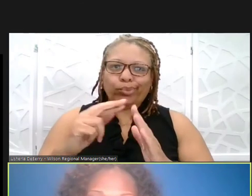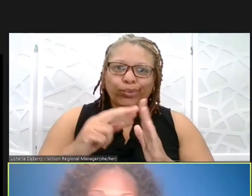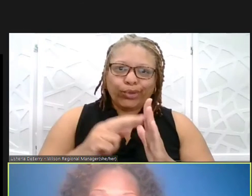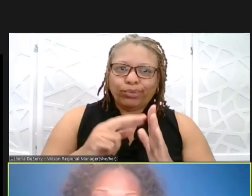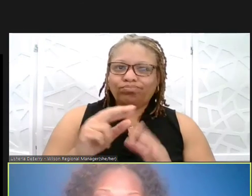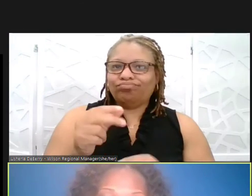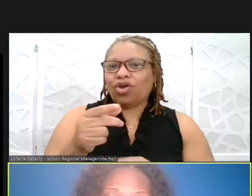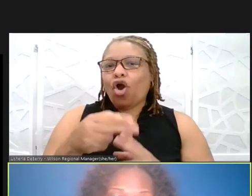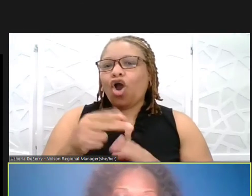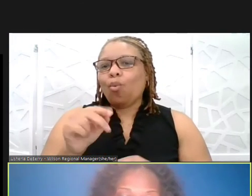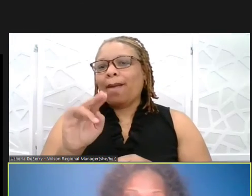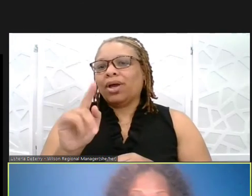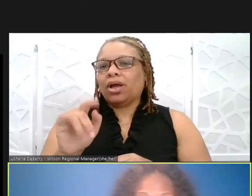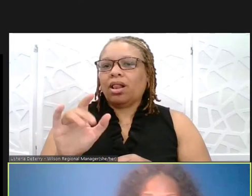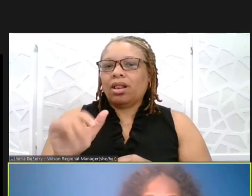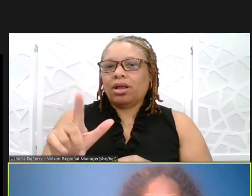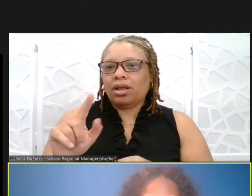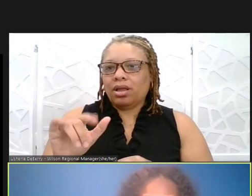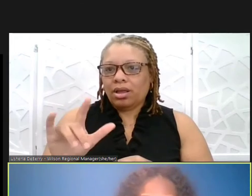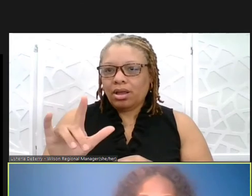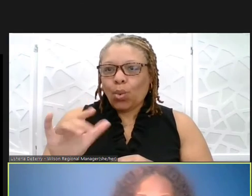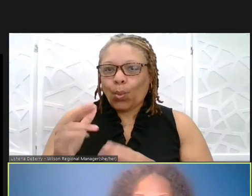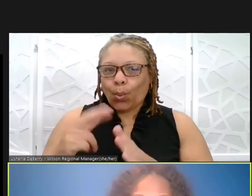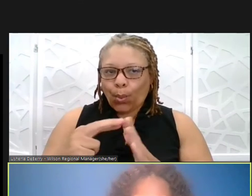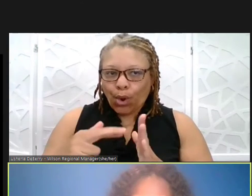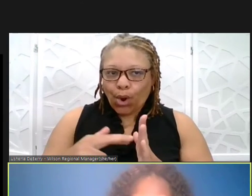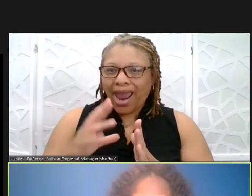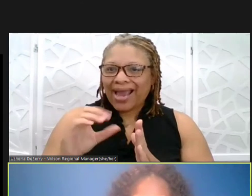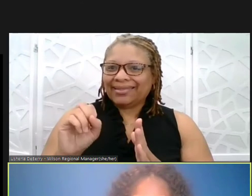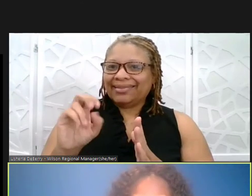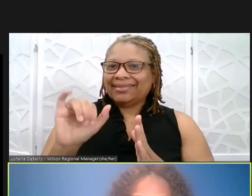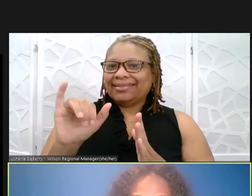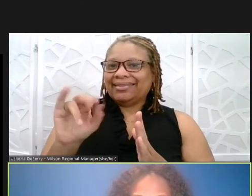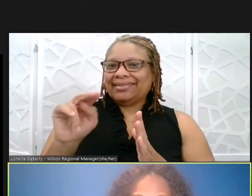They have their own grammatical structure.